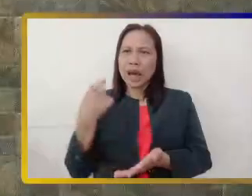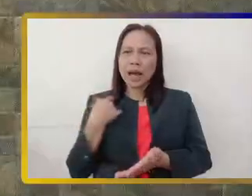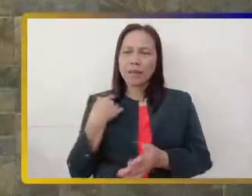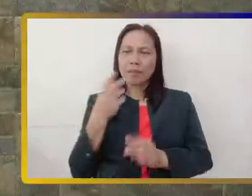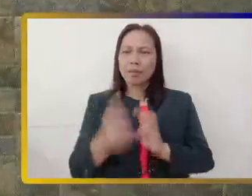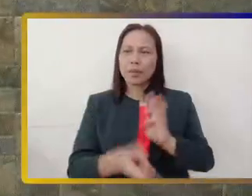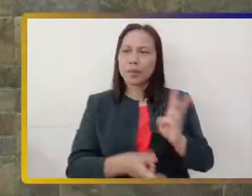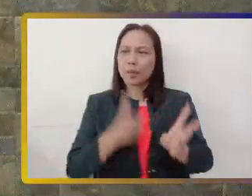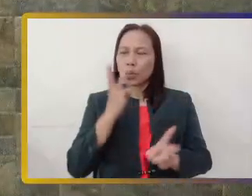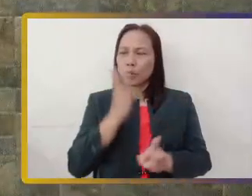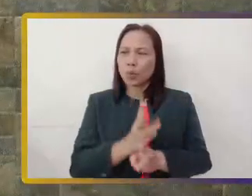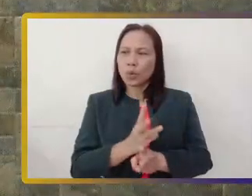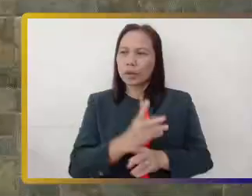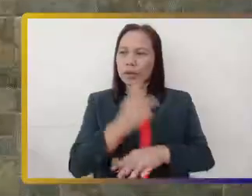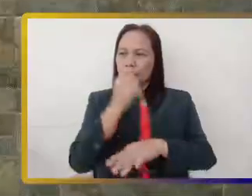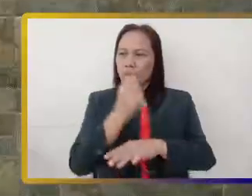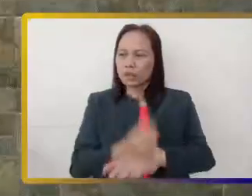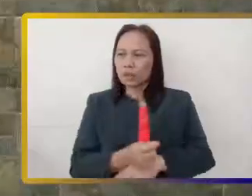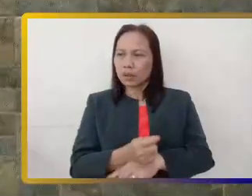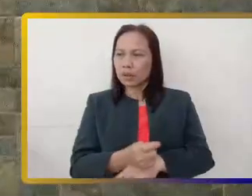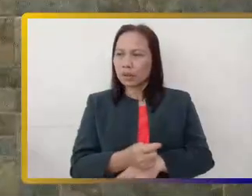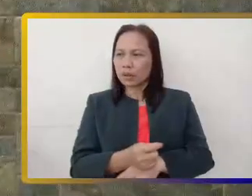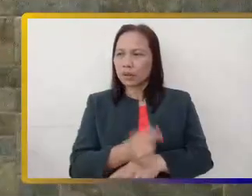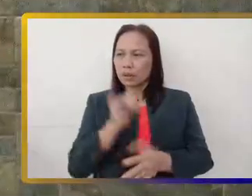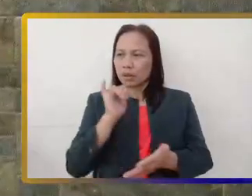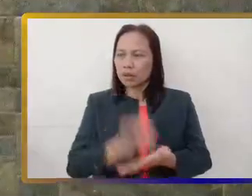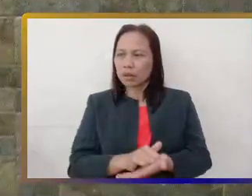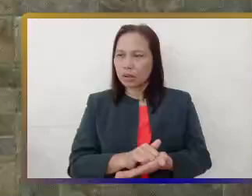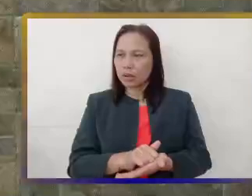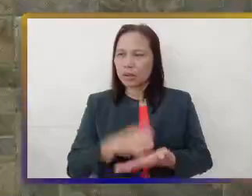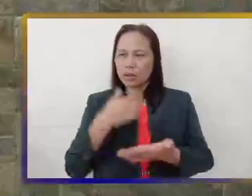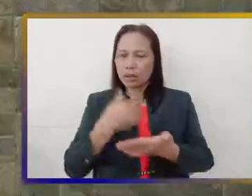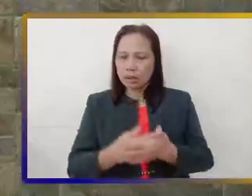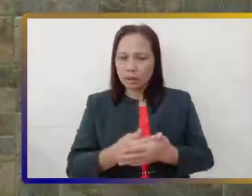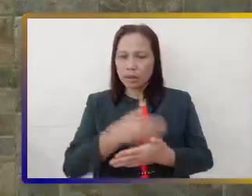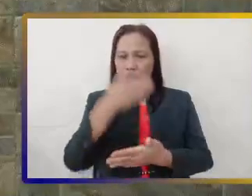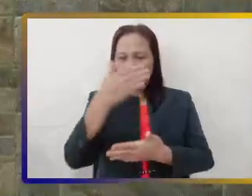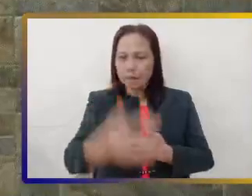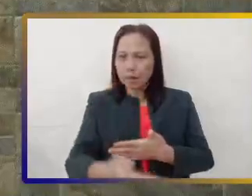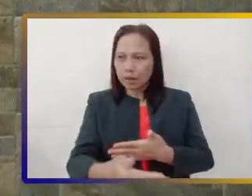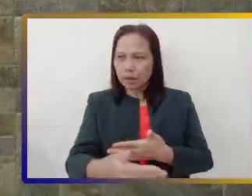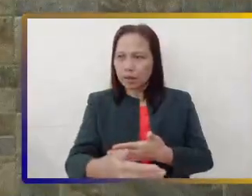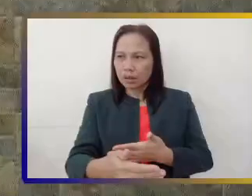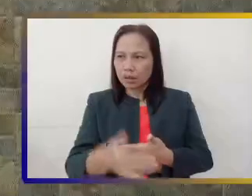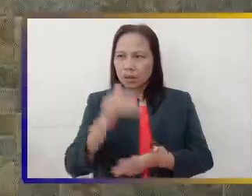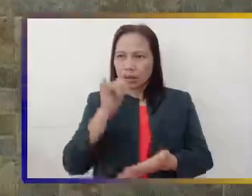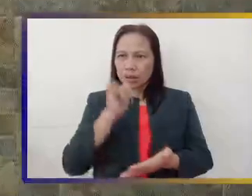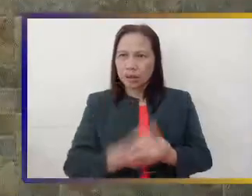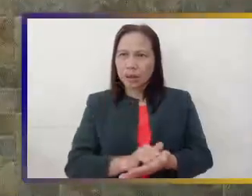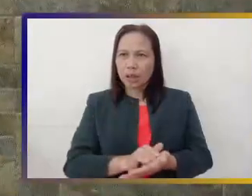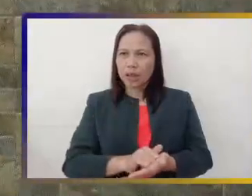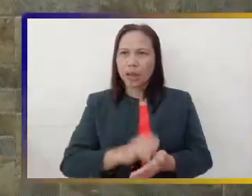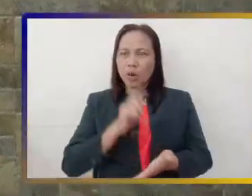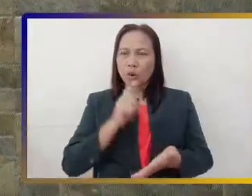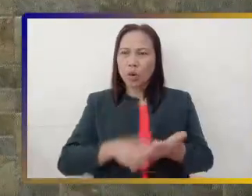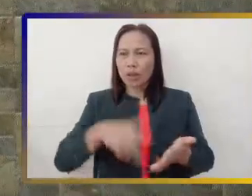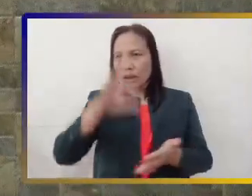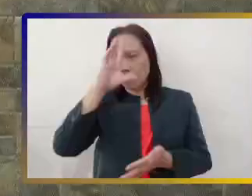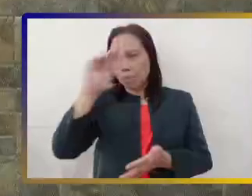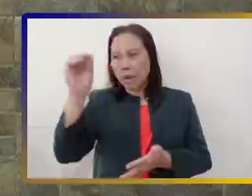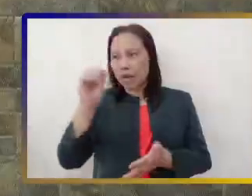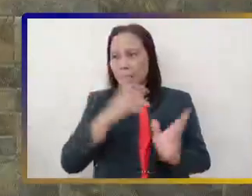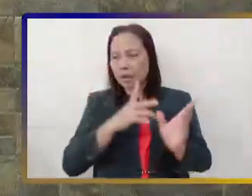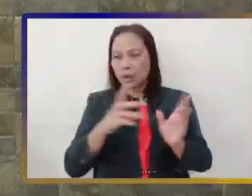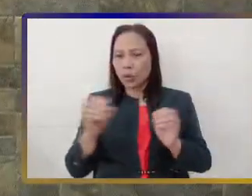exactly traditions that are after because this is what Men's tradition is all about they